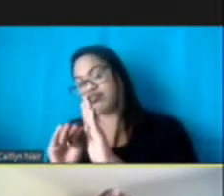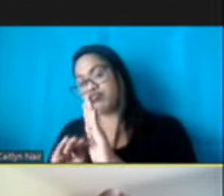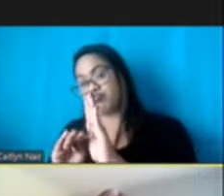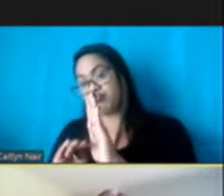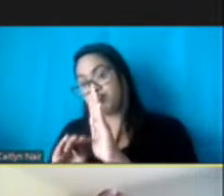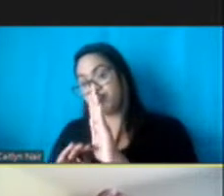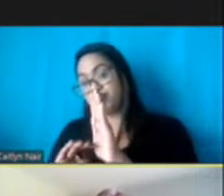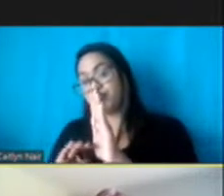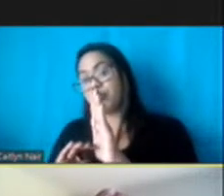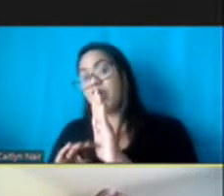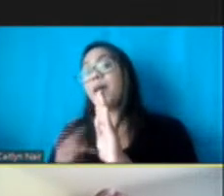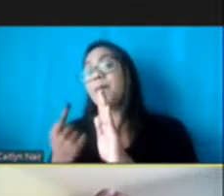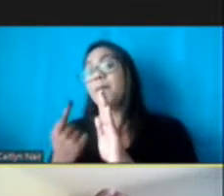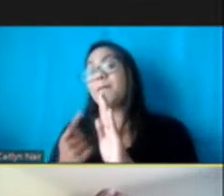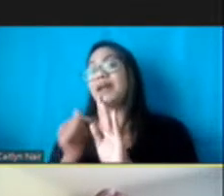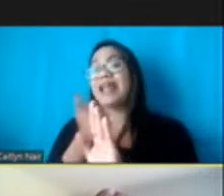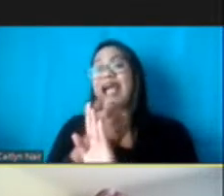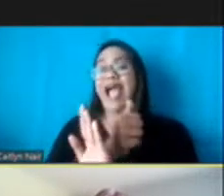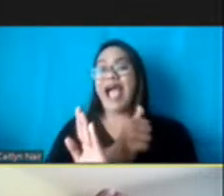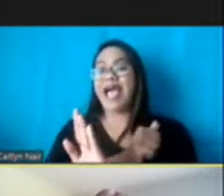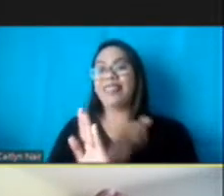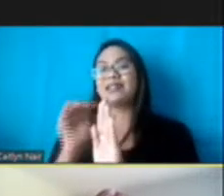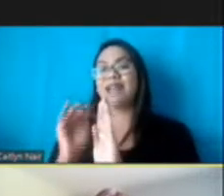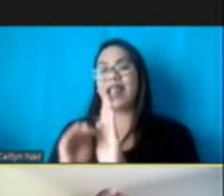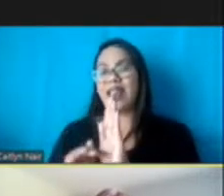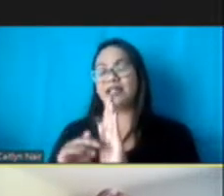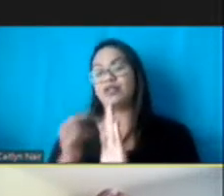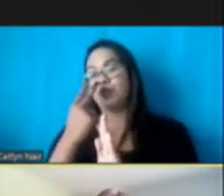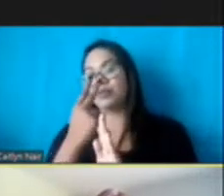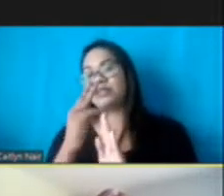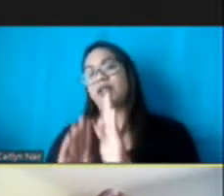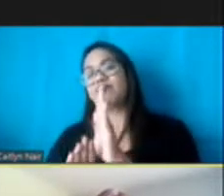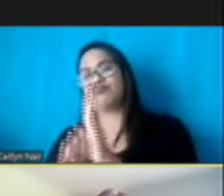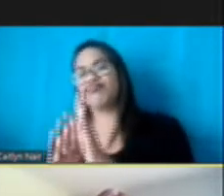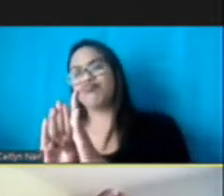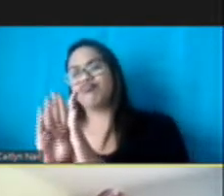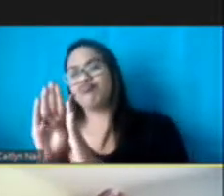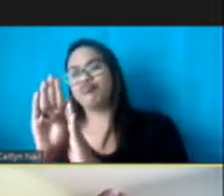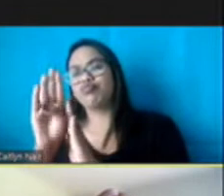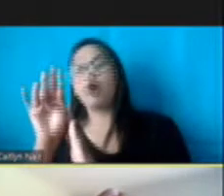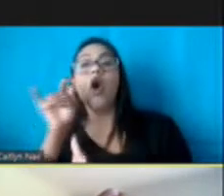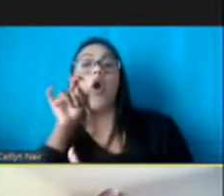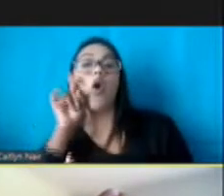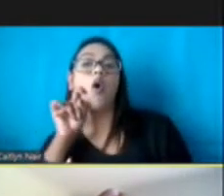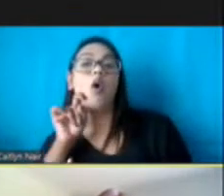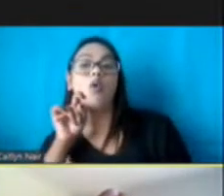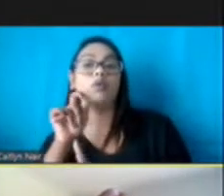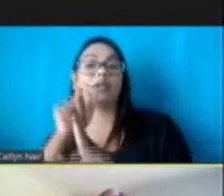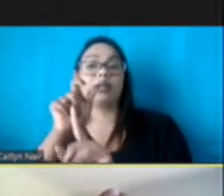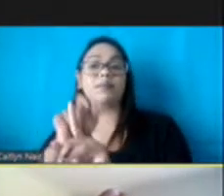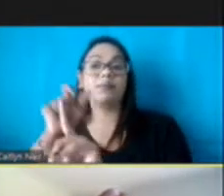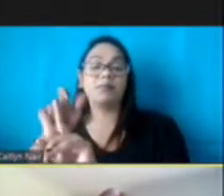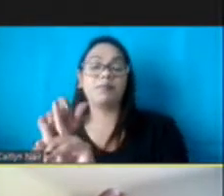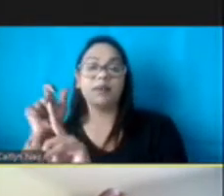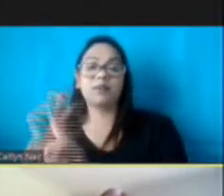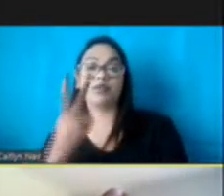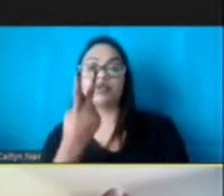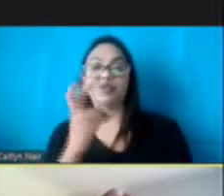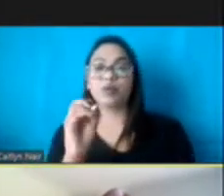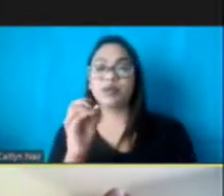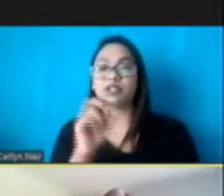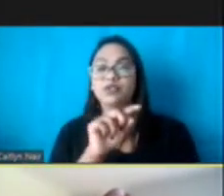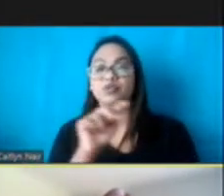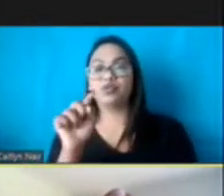than the other age groups. And so we've seen this movement into the older age groups, and particularly the 20 to 39-year-olds